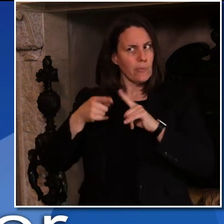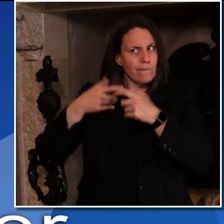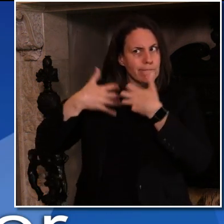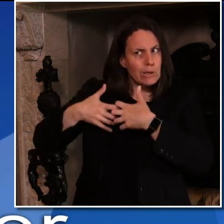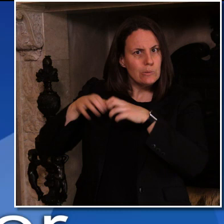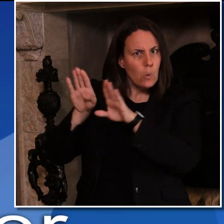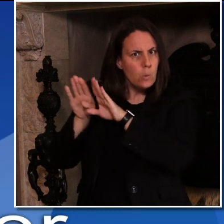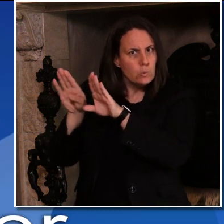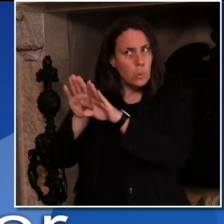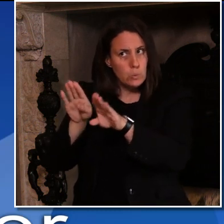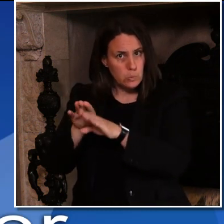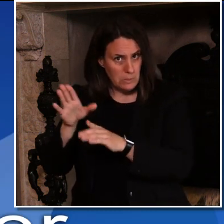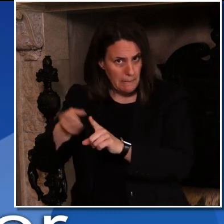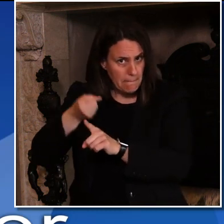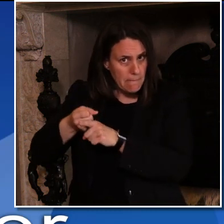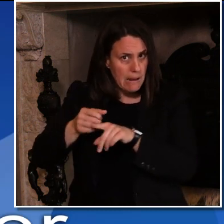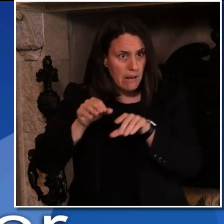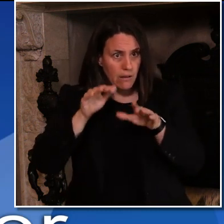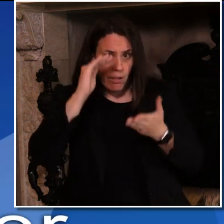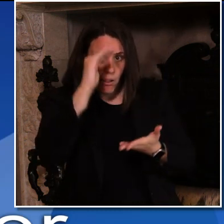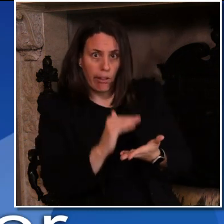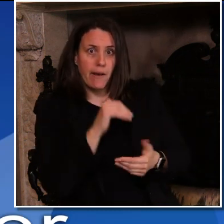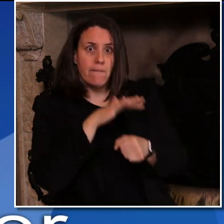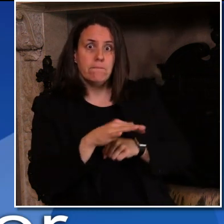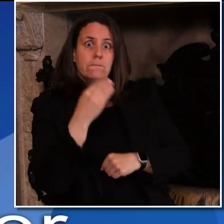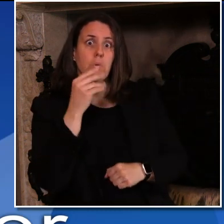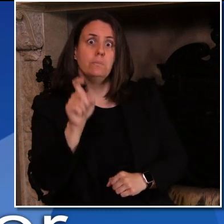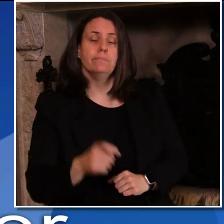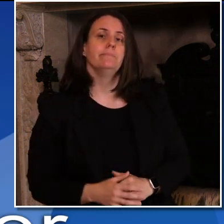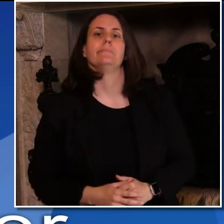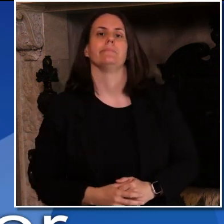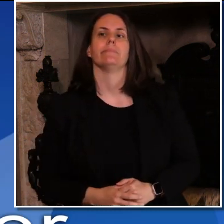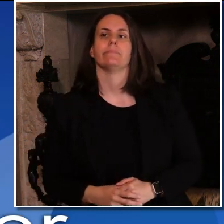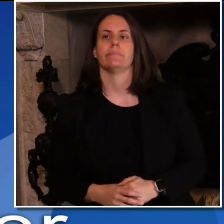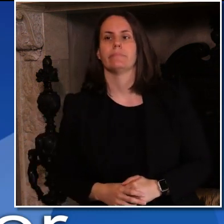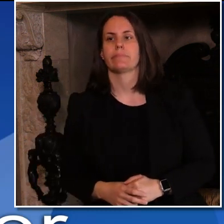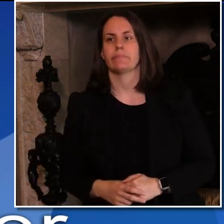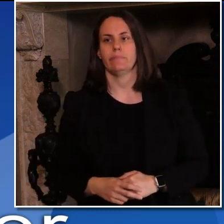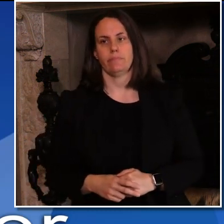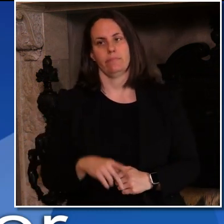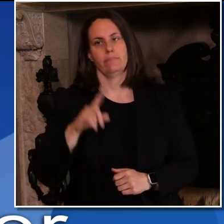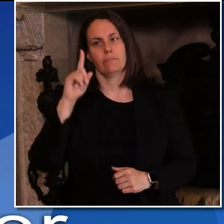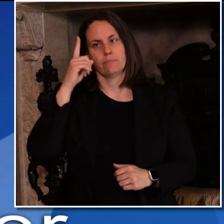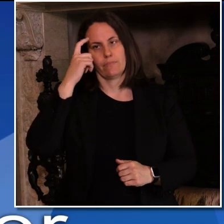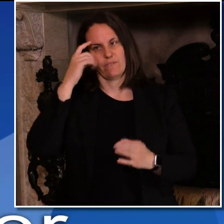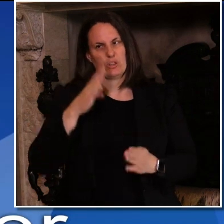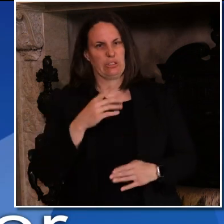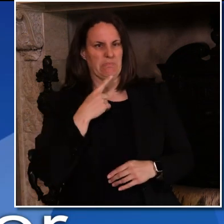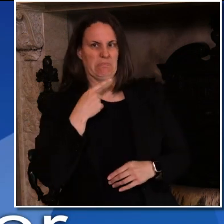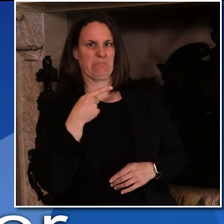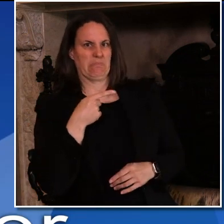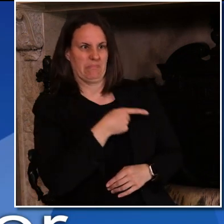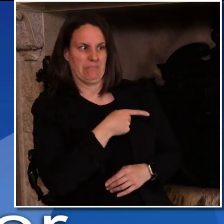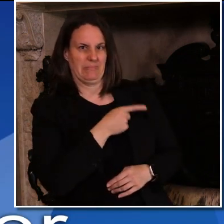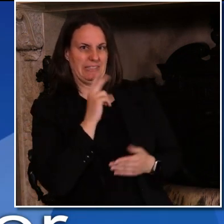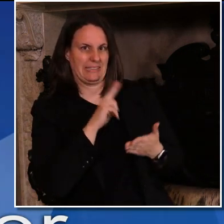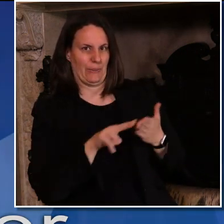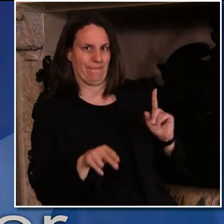about it here in Wisconsin. You can answer the first question. Okay. I'll answer the second. All right. This is a twofer.